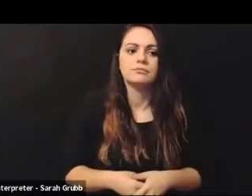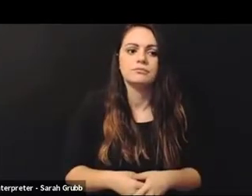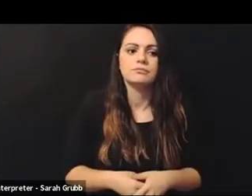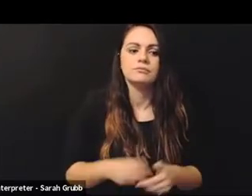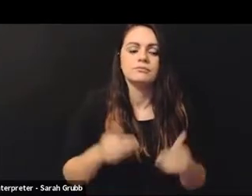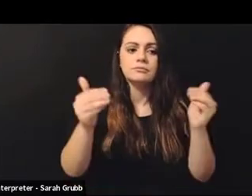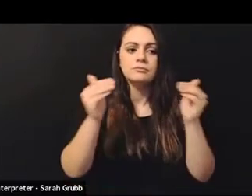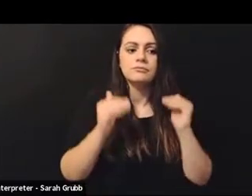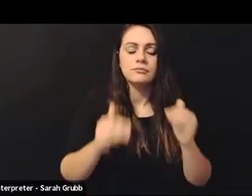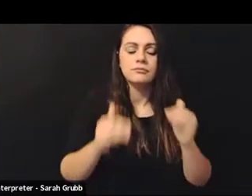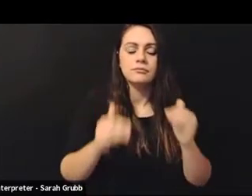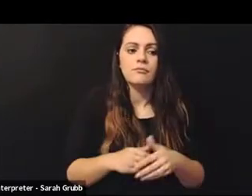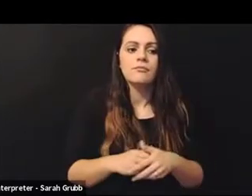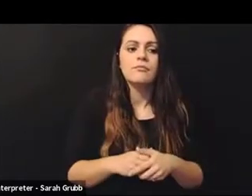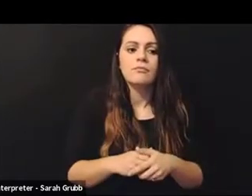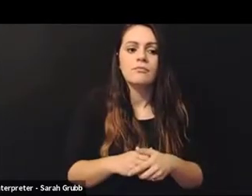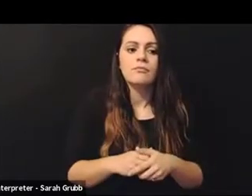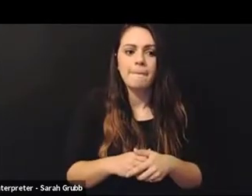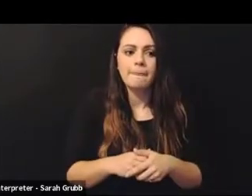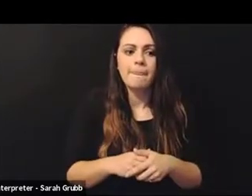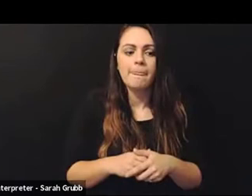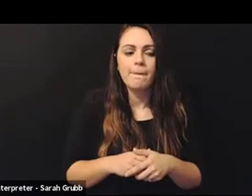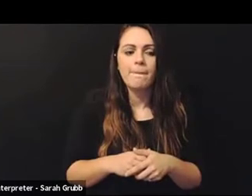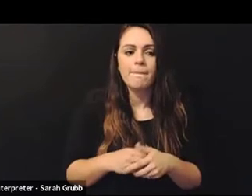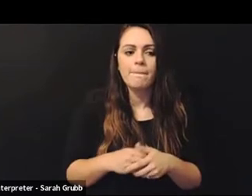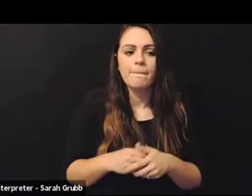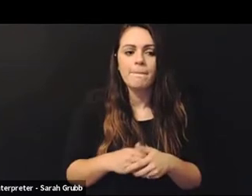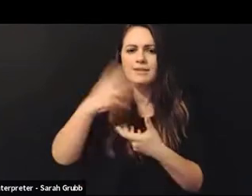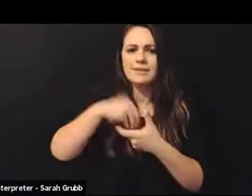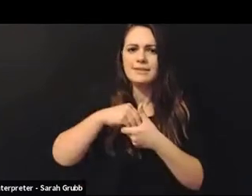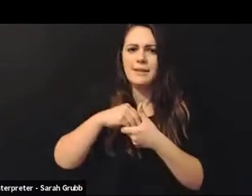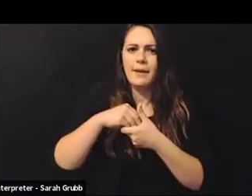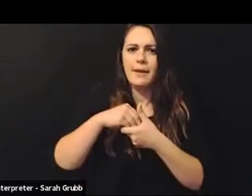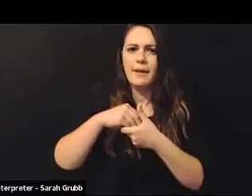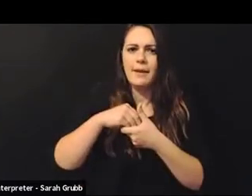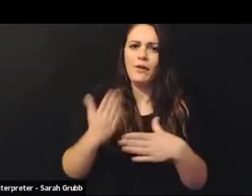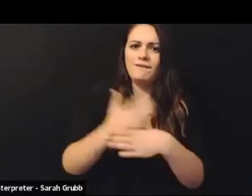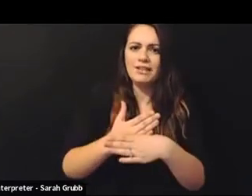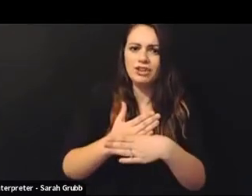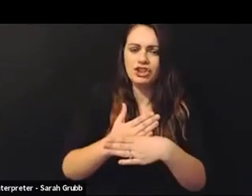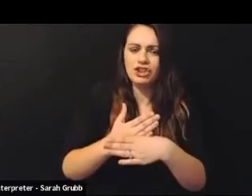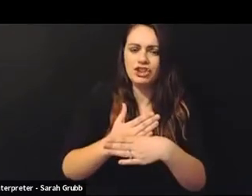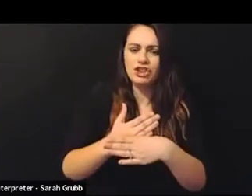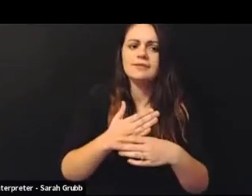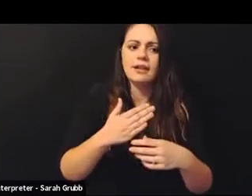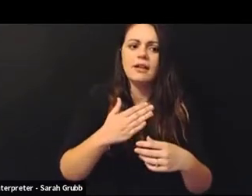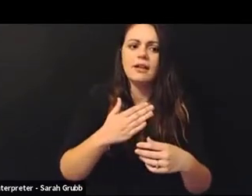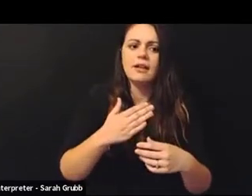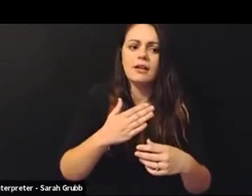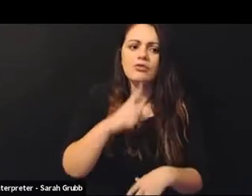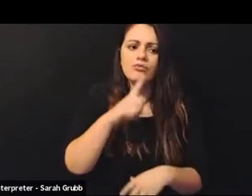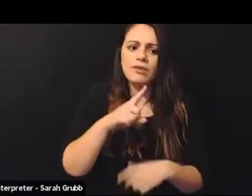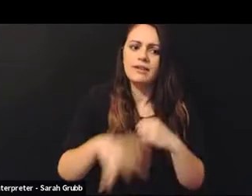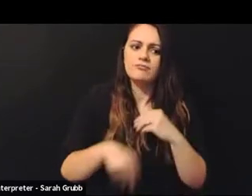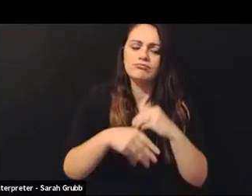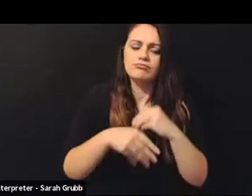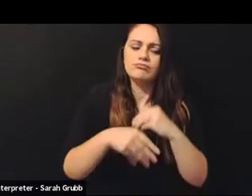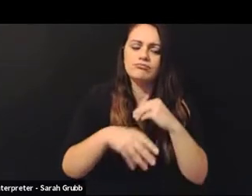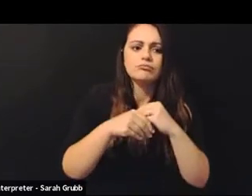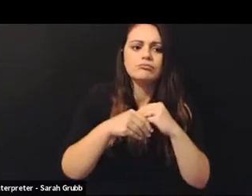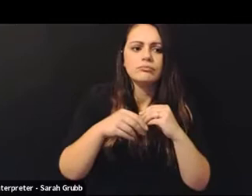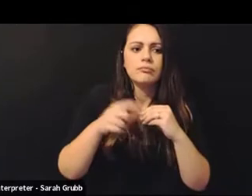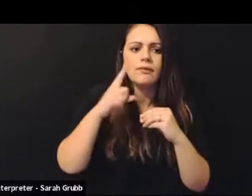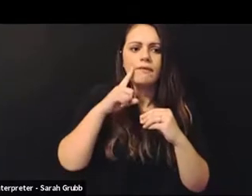autism interventions are very focused on communication and social skill development. And they actually do think about sensory